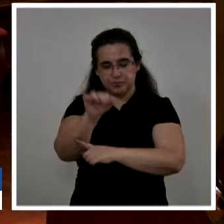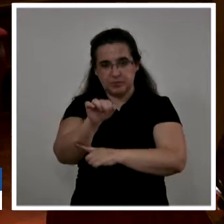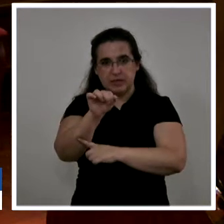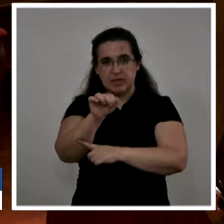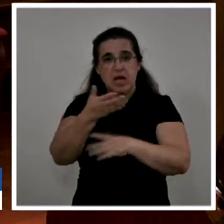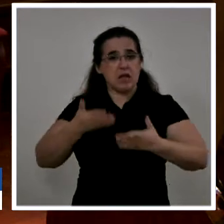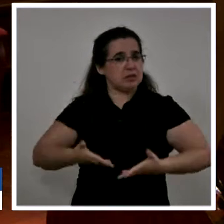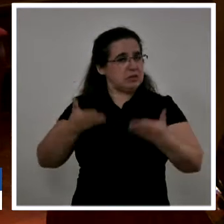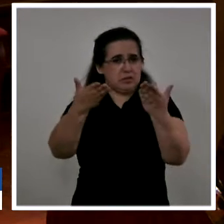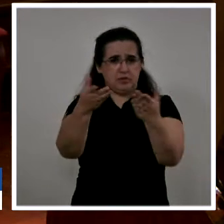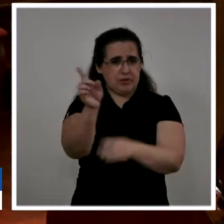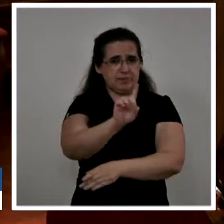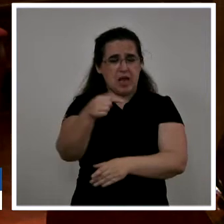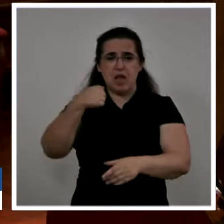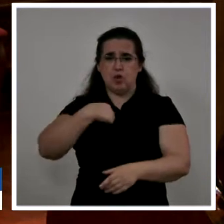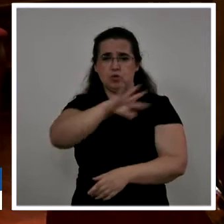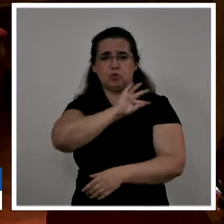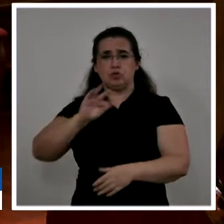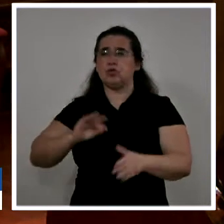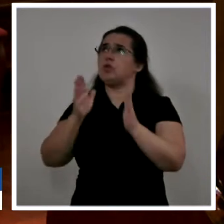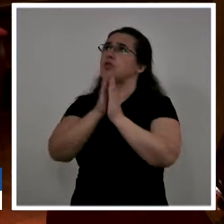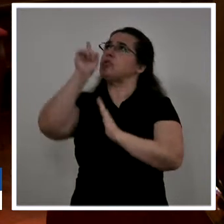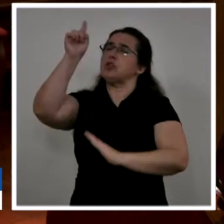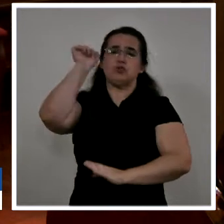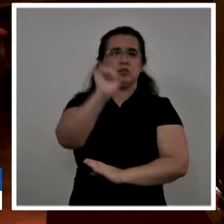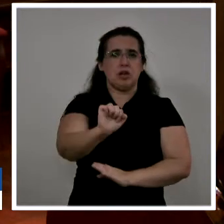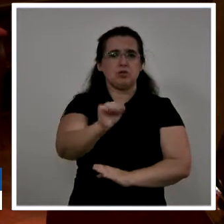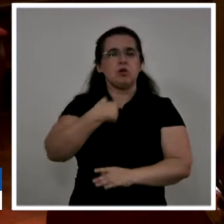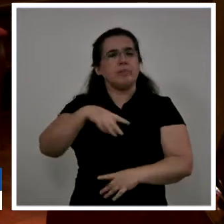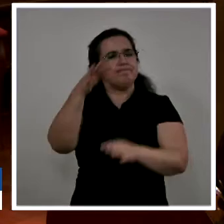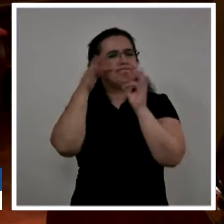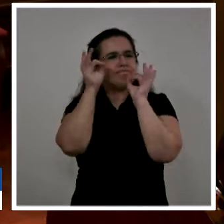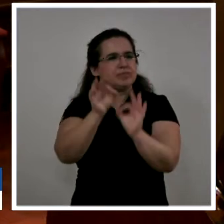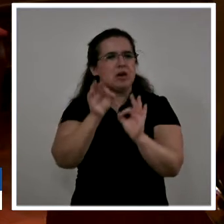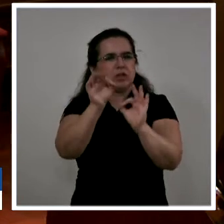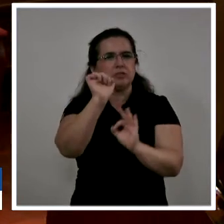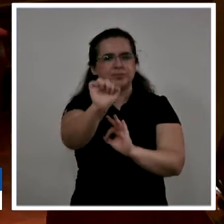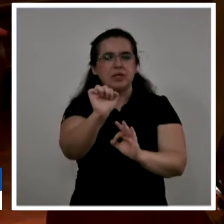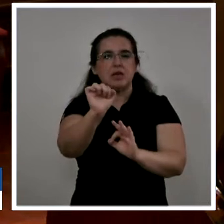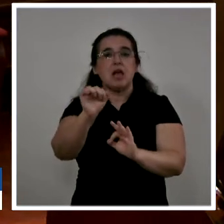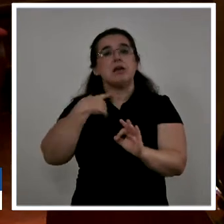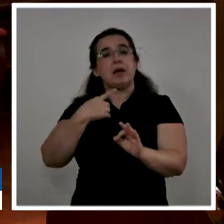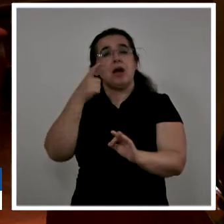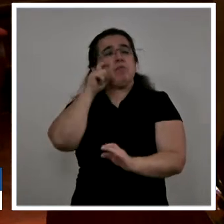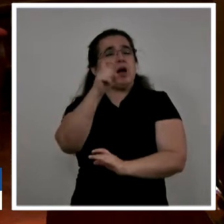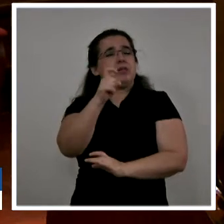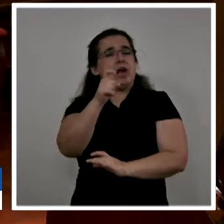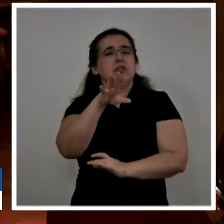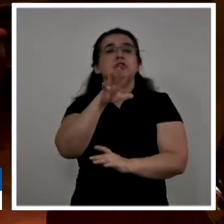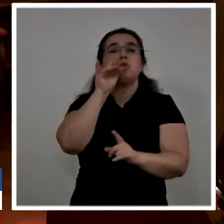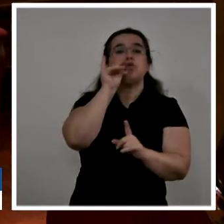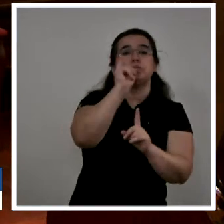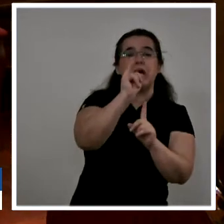nem as servirás, pois eu, o Senhor teu Deus, sou Deus zeloso, que visita a maldade dos filhos, dos pais nos filhos, até à terceira